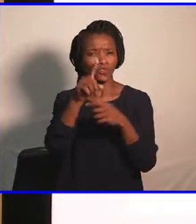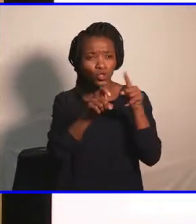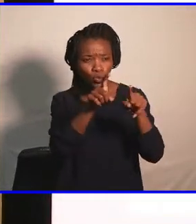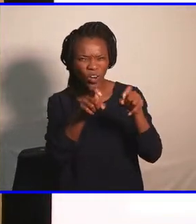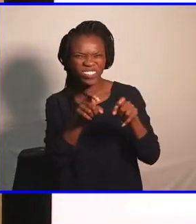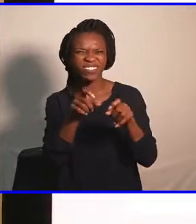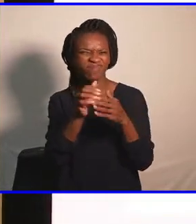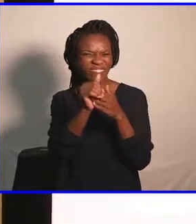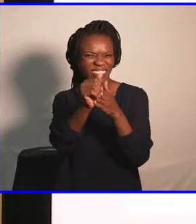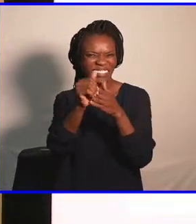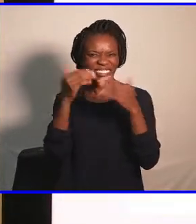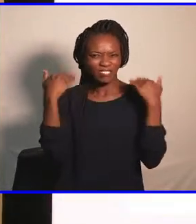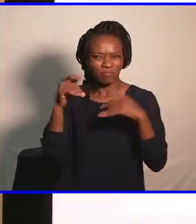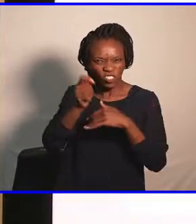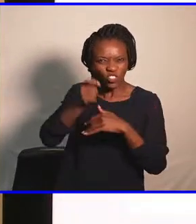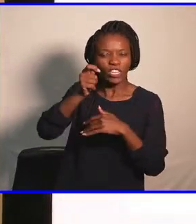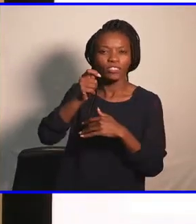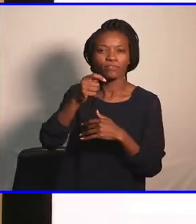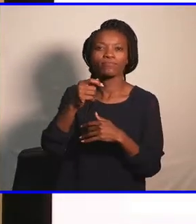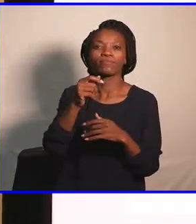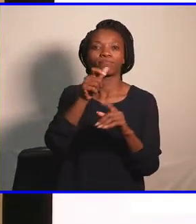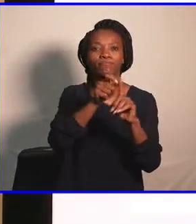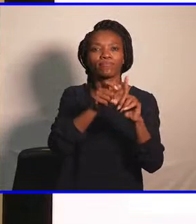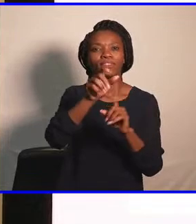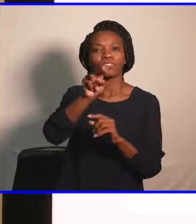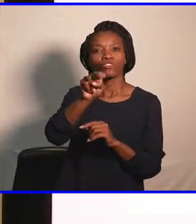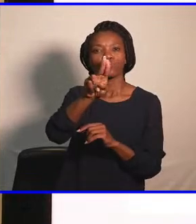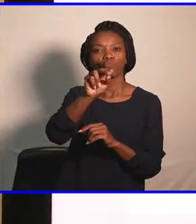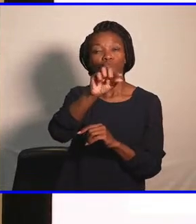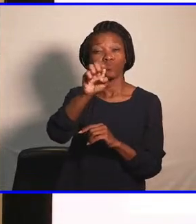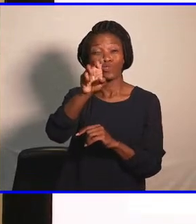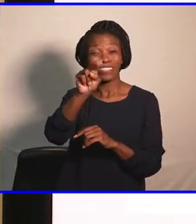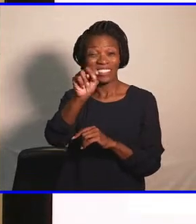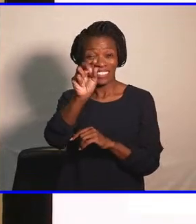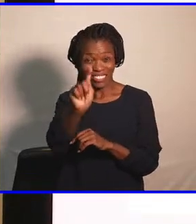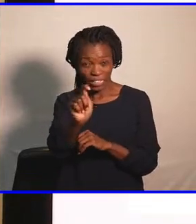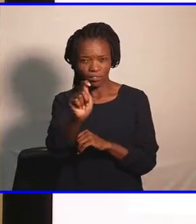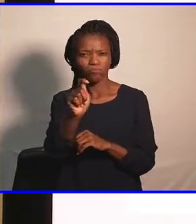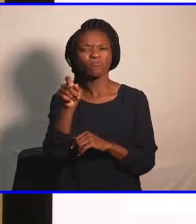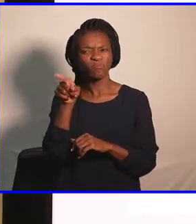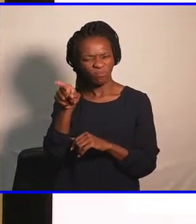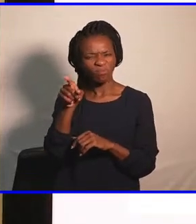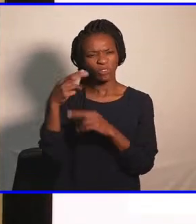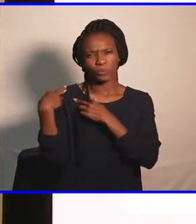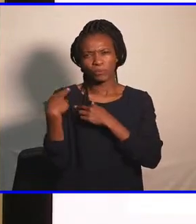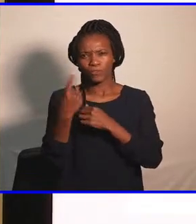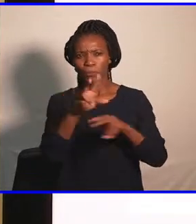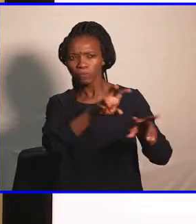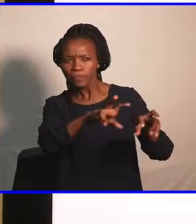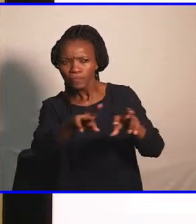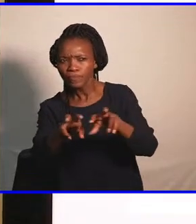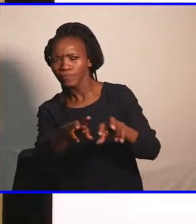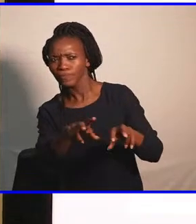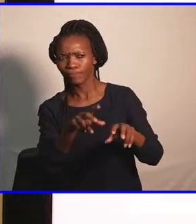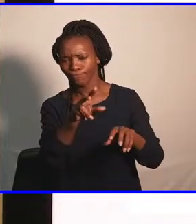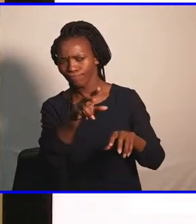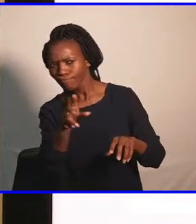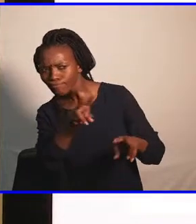Nugent to investigate the state of the revenue collector that had